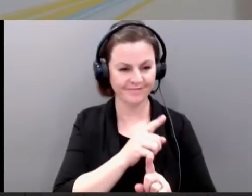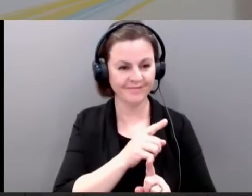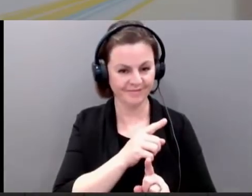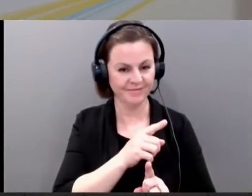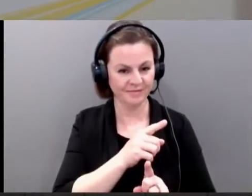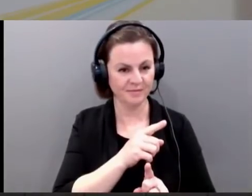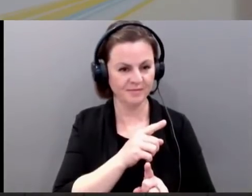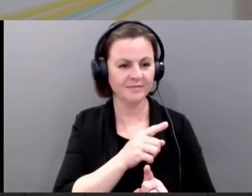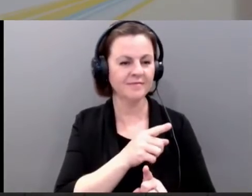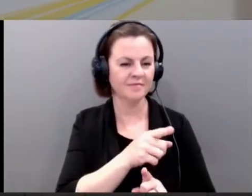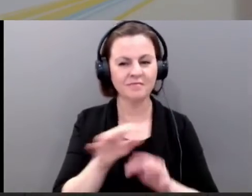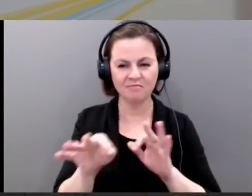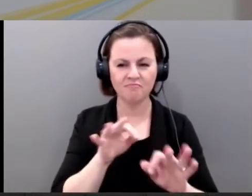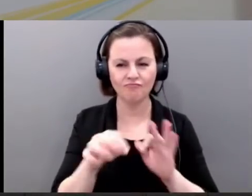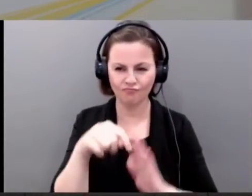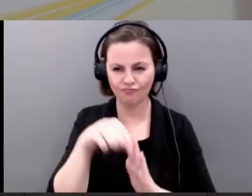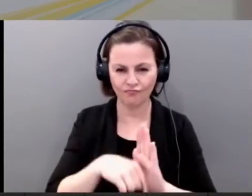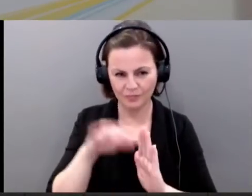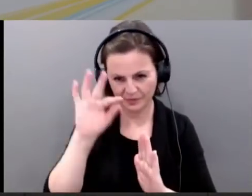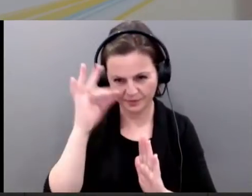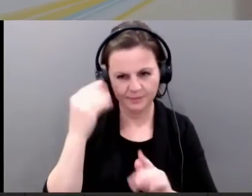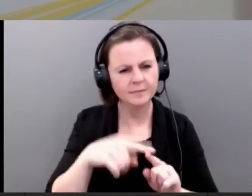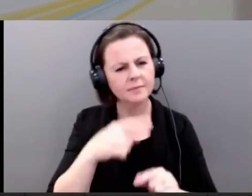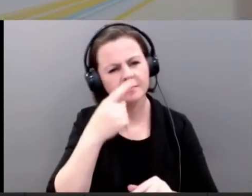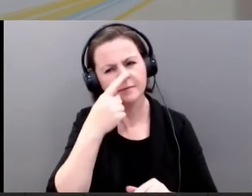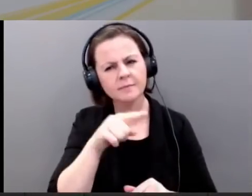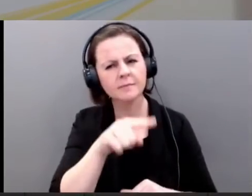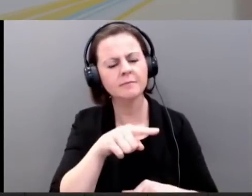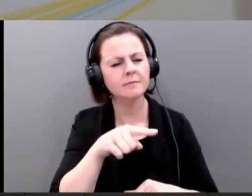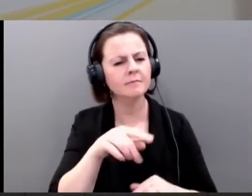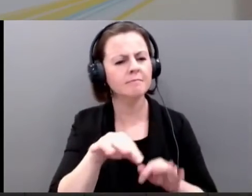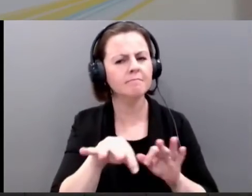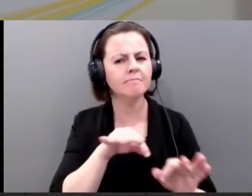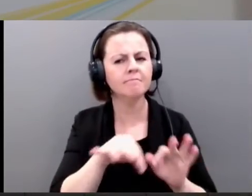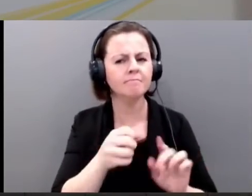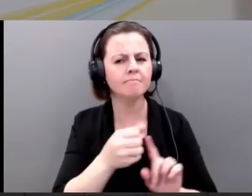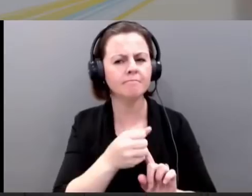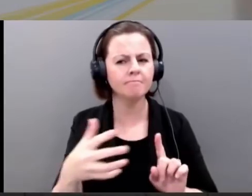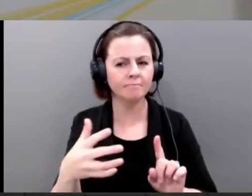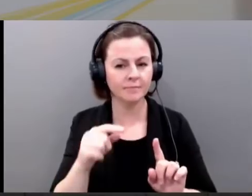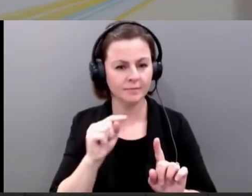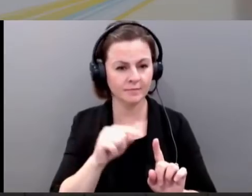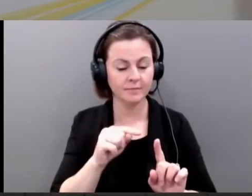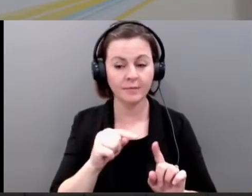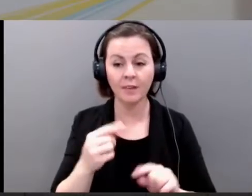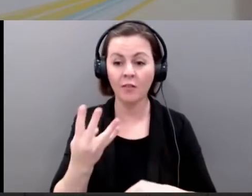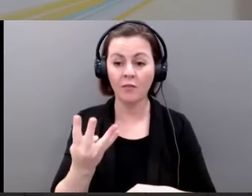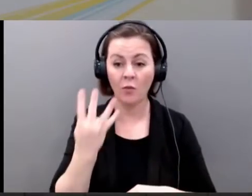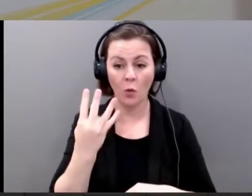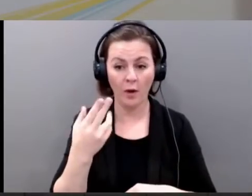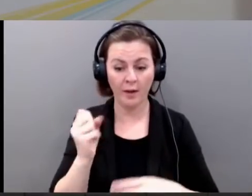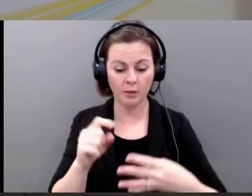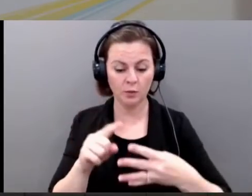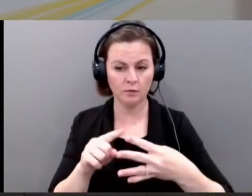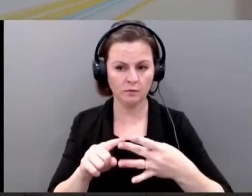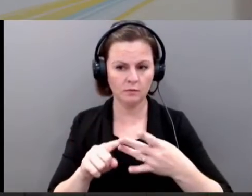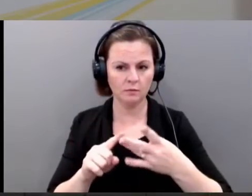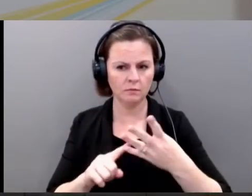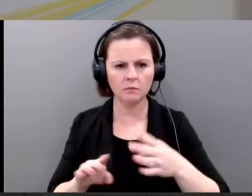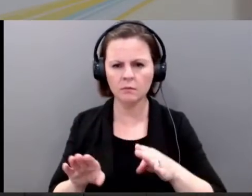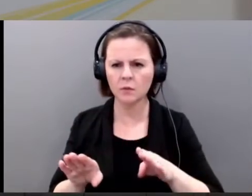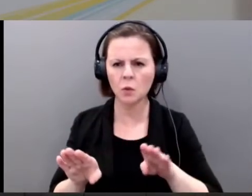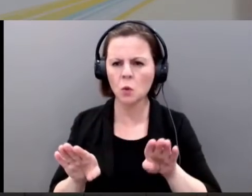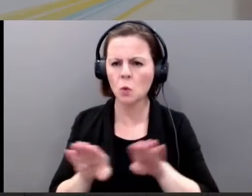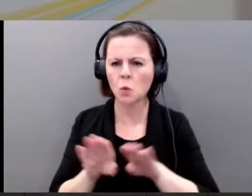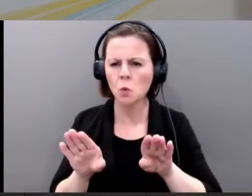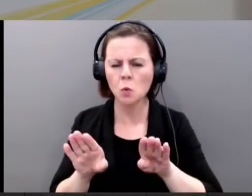in French, but I'm just wondering if you could tell me a little more about the closing of the 4 high schools and the link that